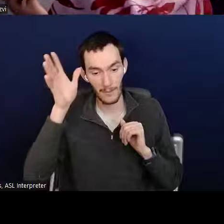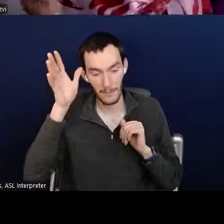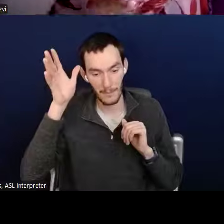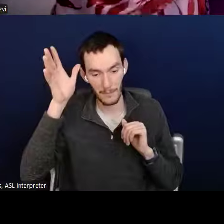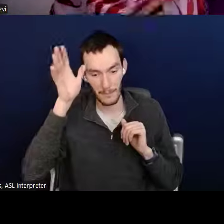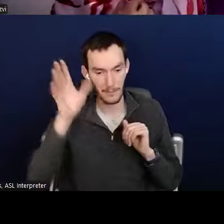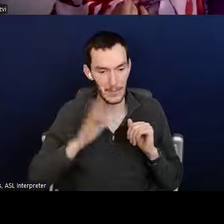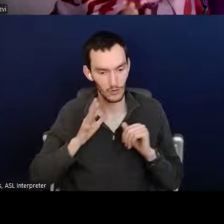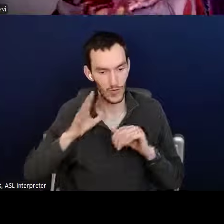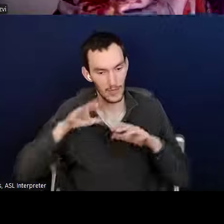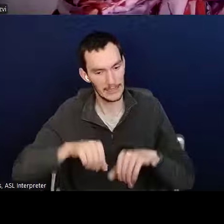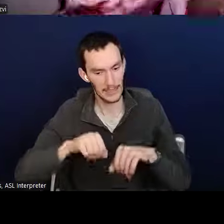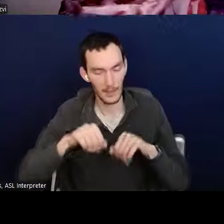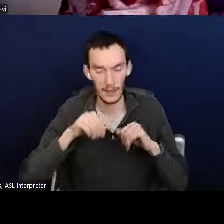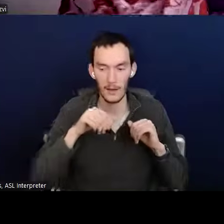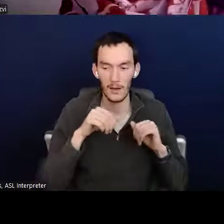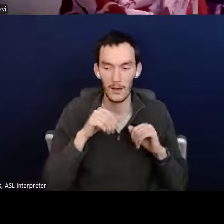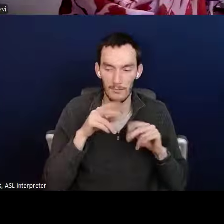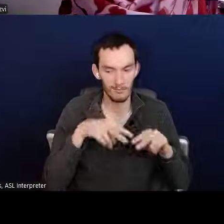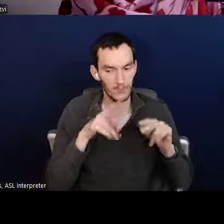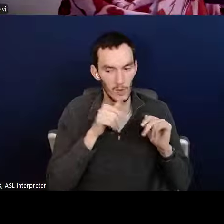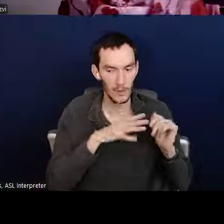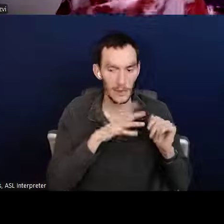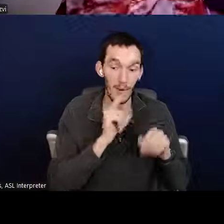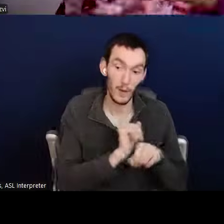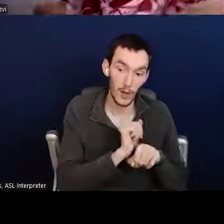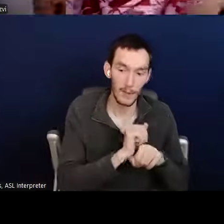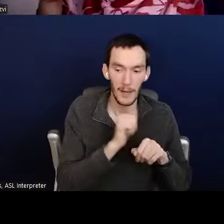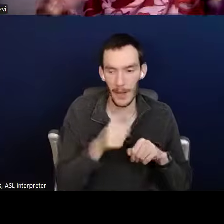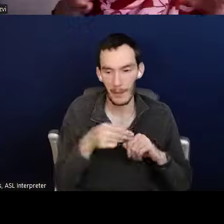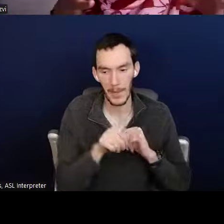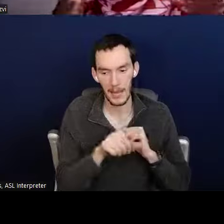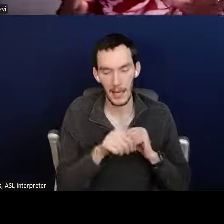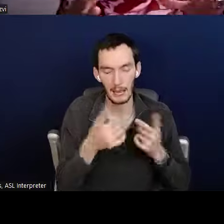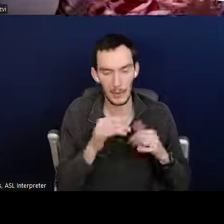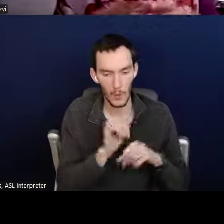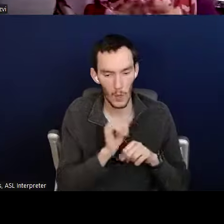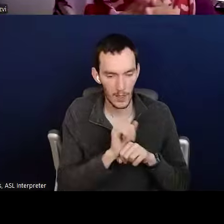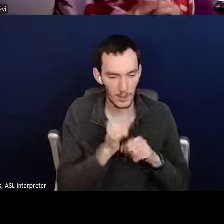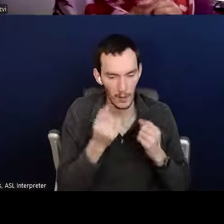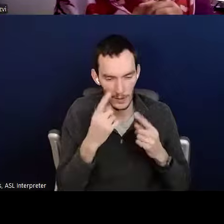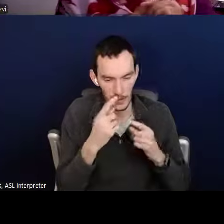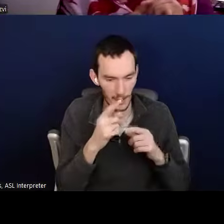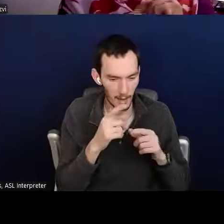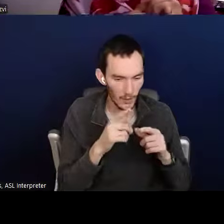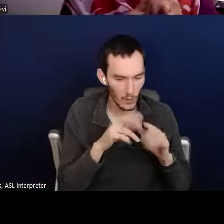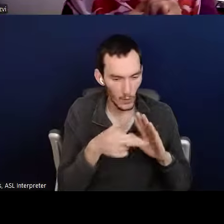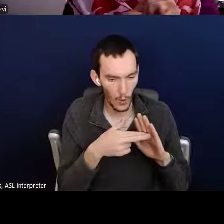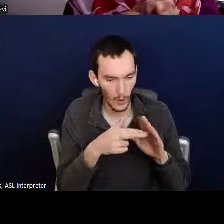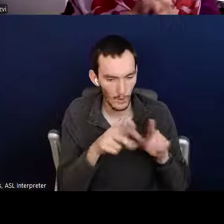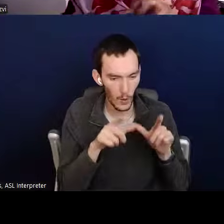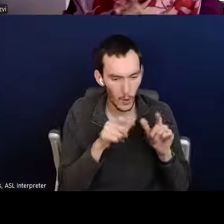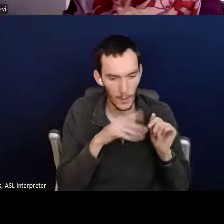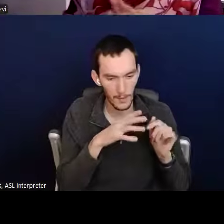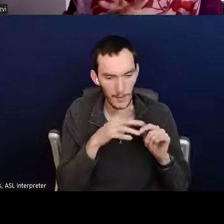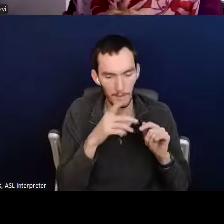attitudes towards women, that women were probably working but were unpaid. I'm still working to understand the role of local women during this time, but it is certainly